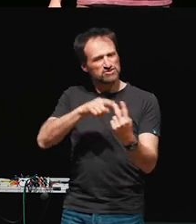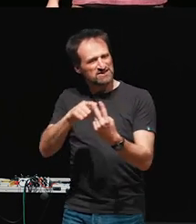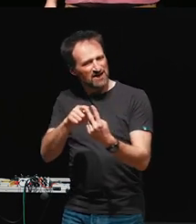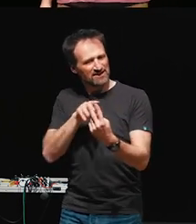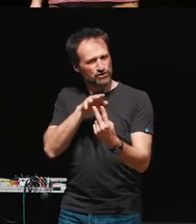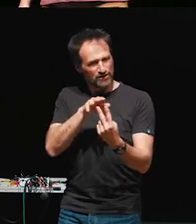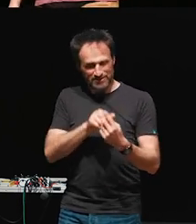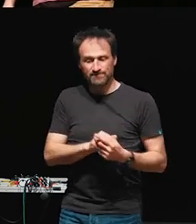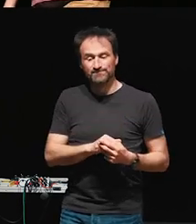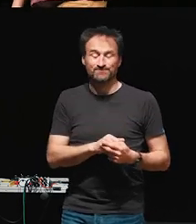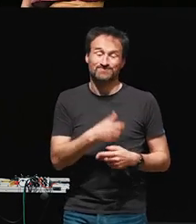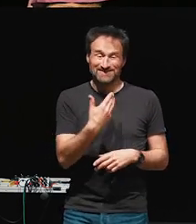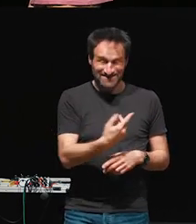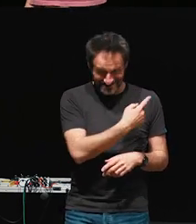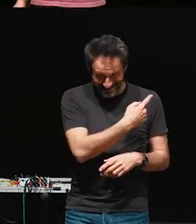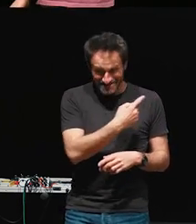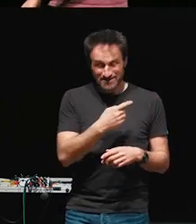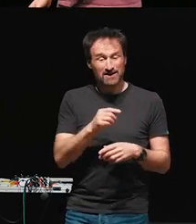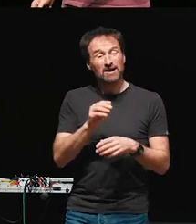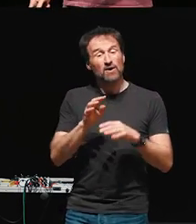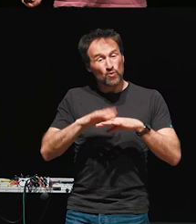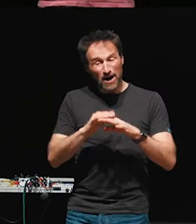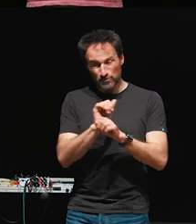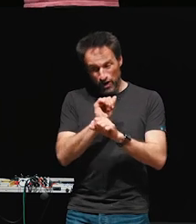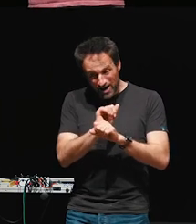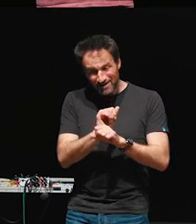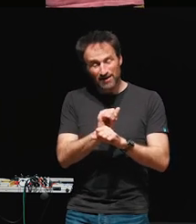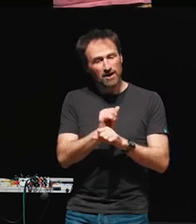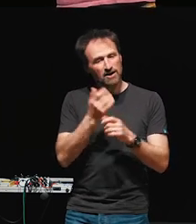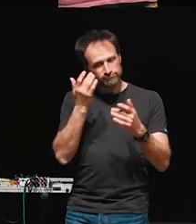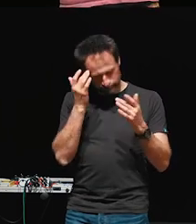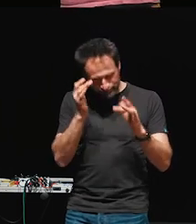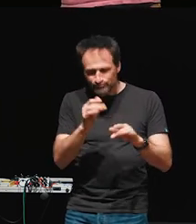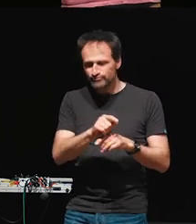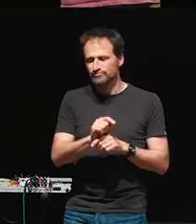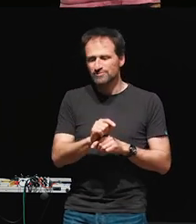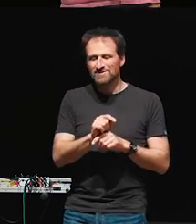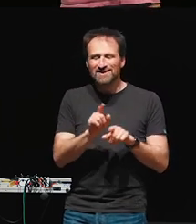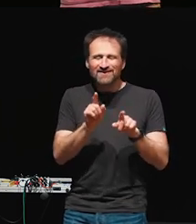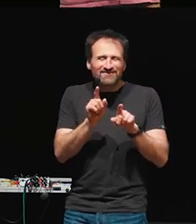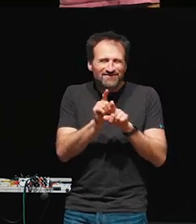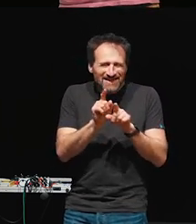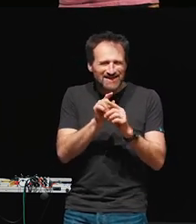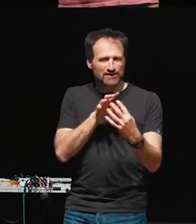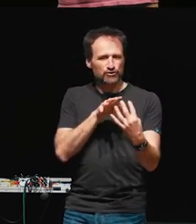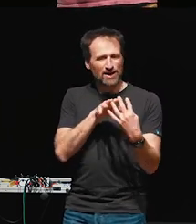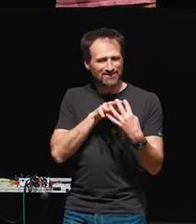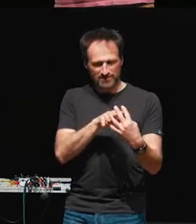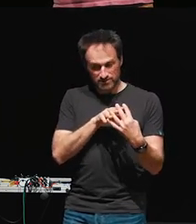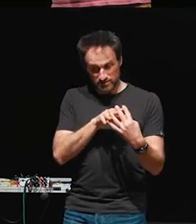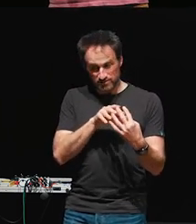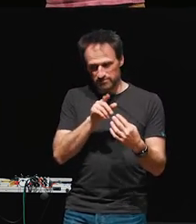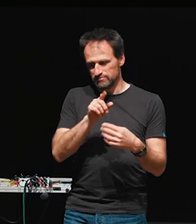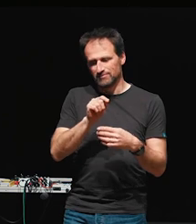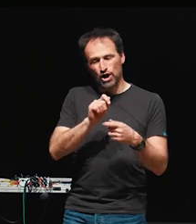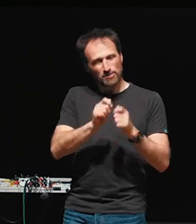for workers to communicate with the thread, with the browser's main thread, through a message passing mechanism, which are basically just